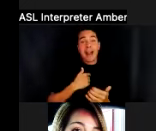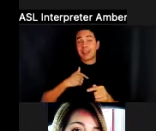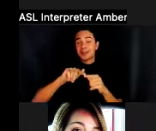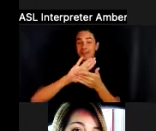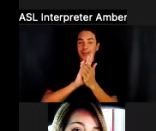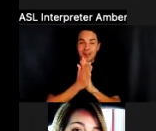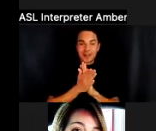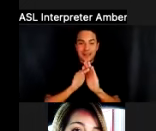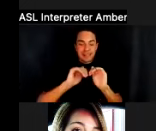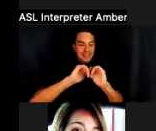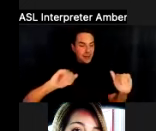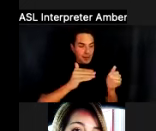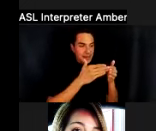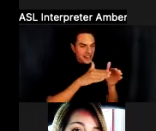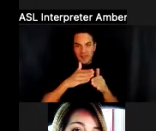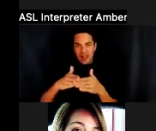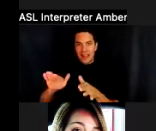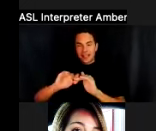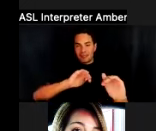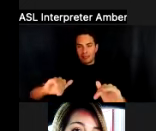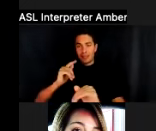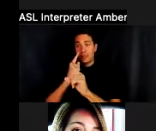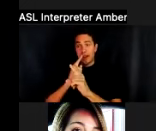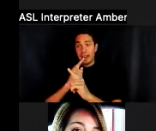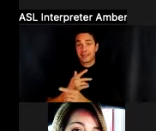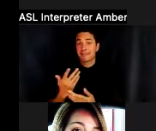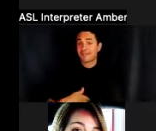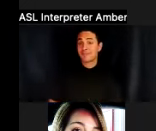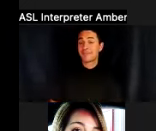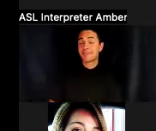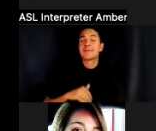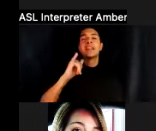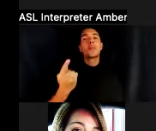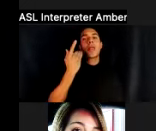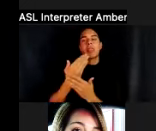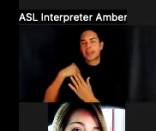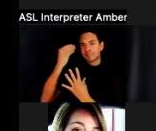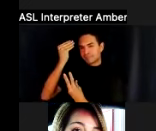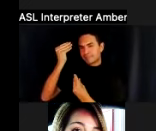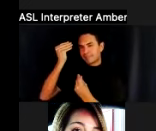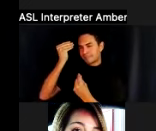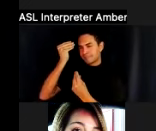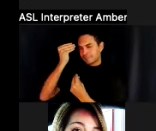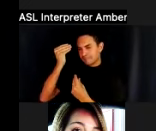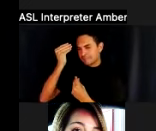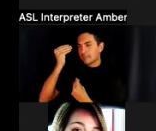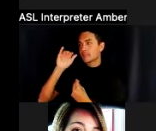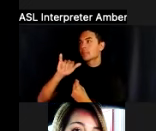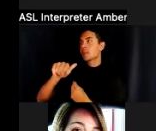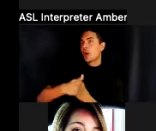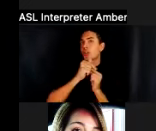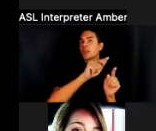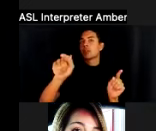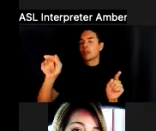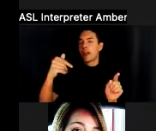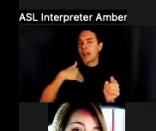But yeah, I think it's just something I was thinking about, and I know others have some thoughts on this too.